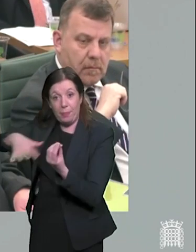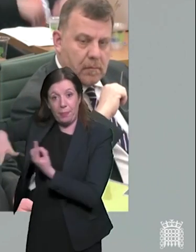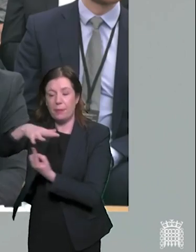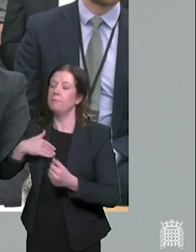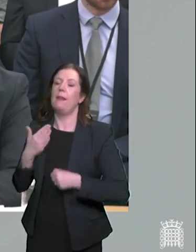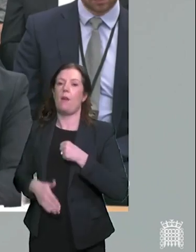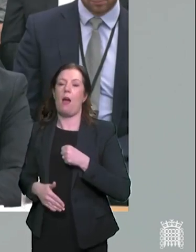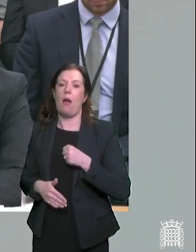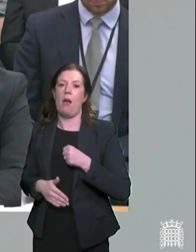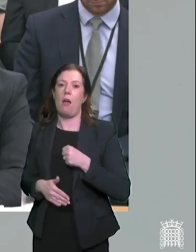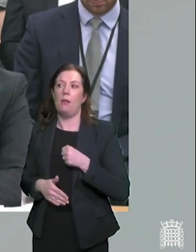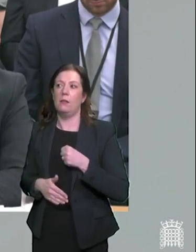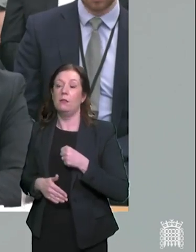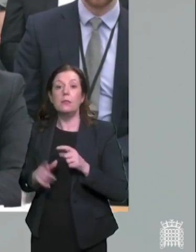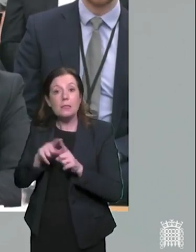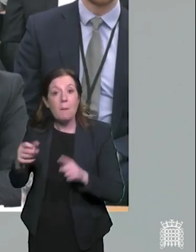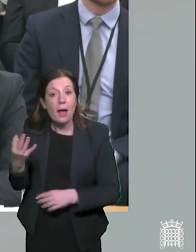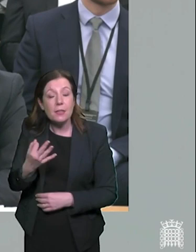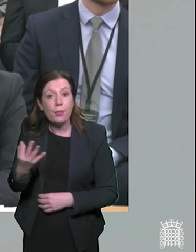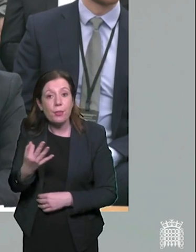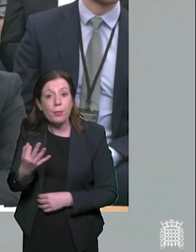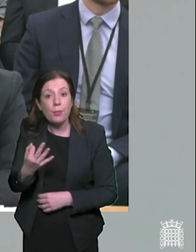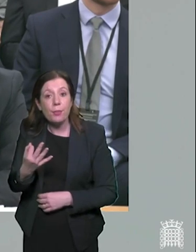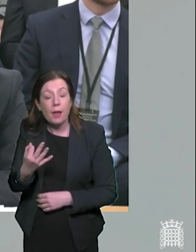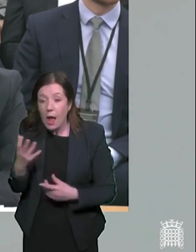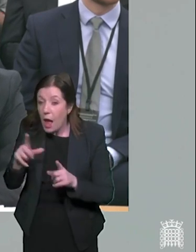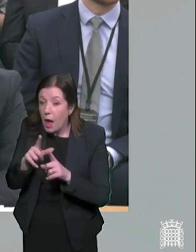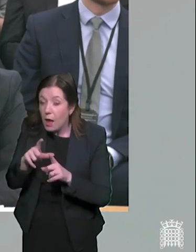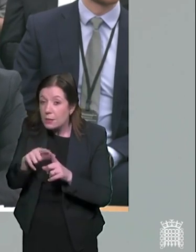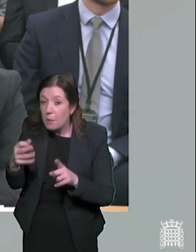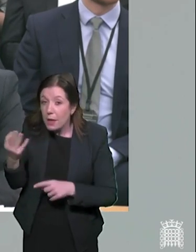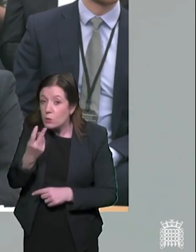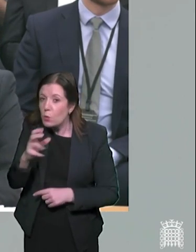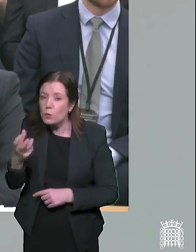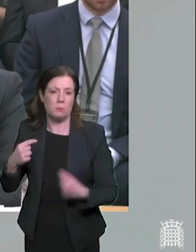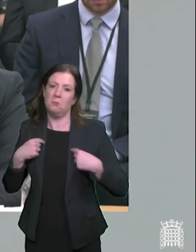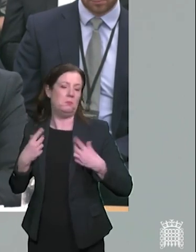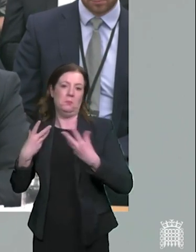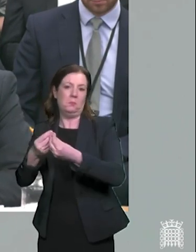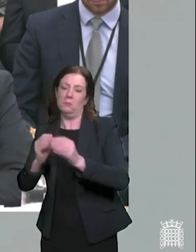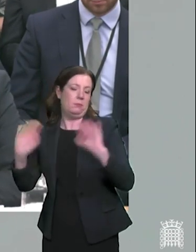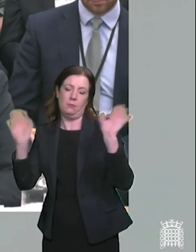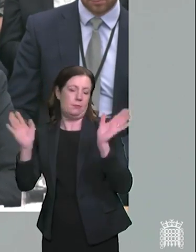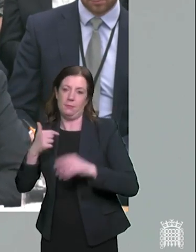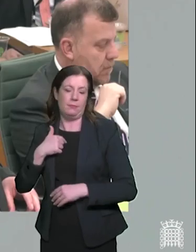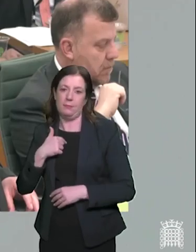No. 18th of December? I'm sorry? The 18th of December 2020? Yes. No, absolutely not. No.